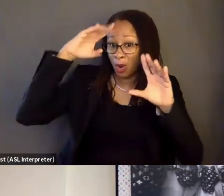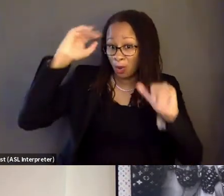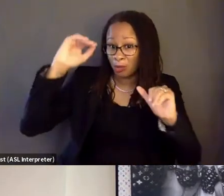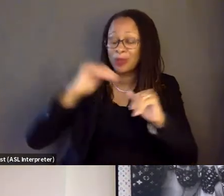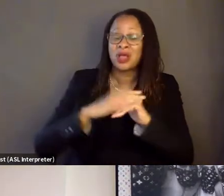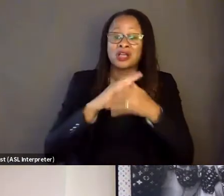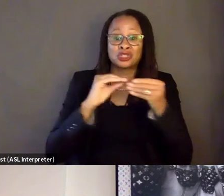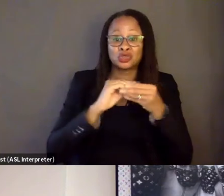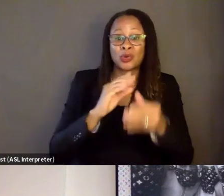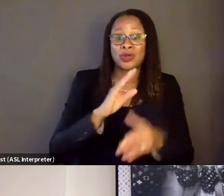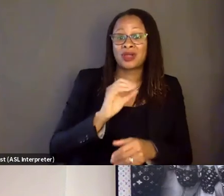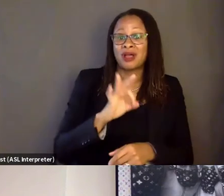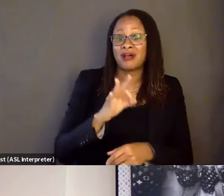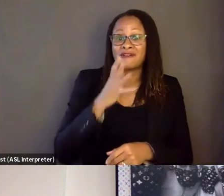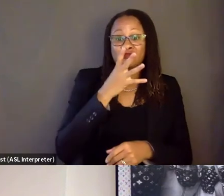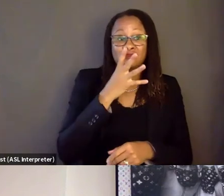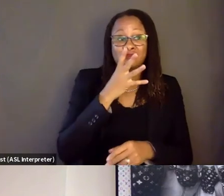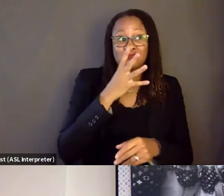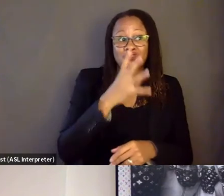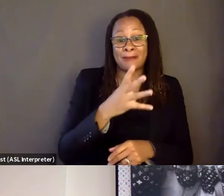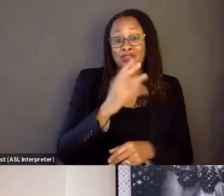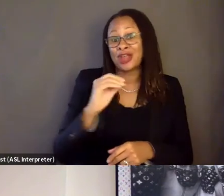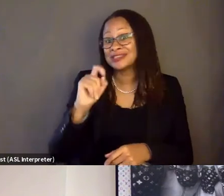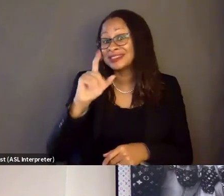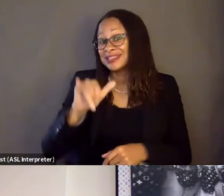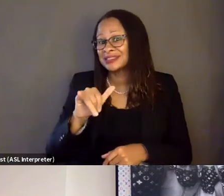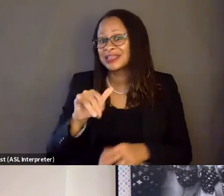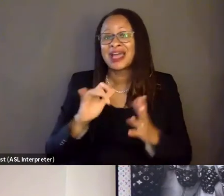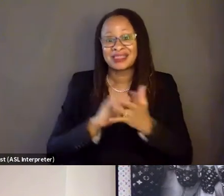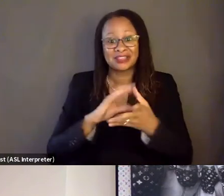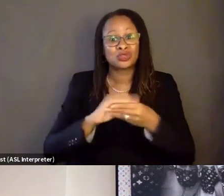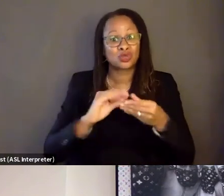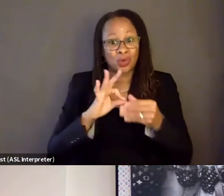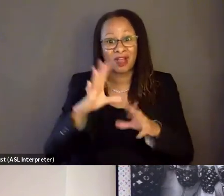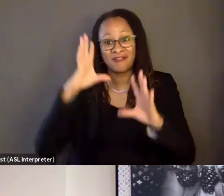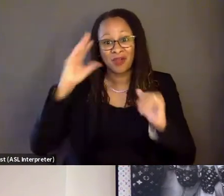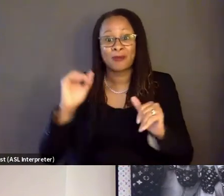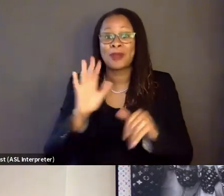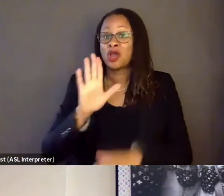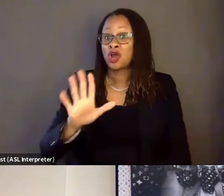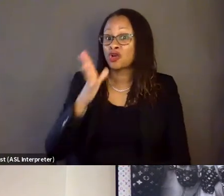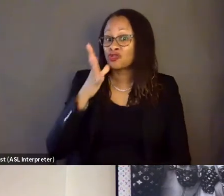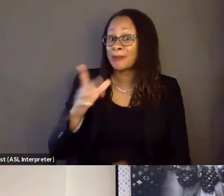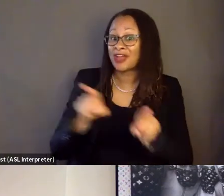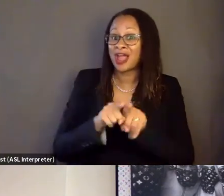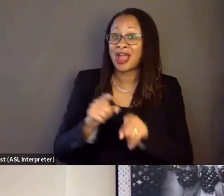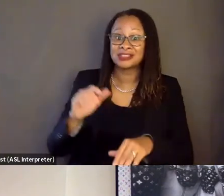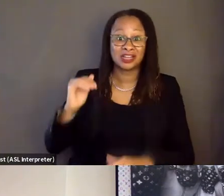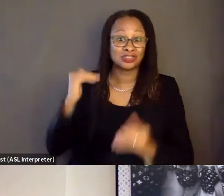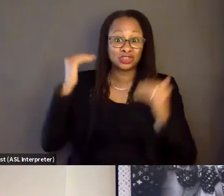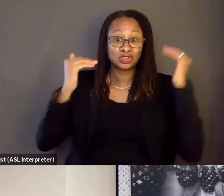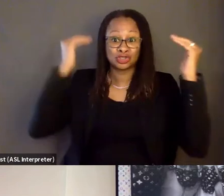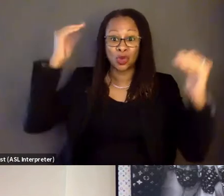her grandmother is one of hope, right? Because Stacey's grandmother, you know, as a grown woman,